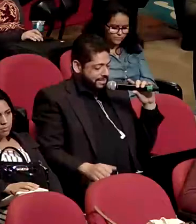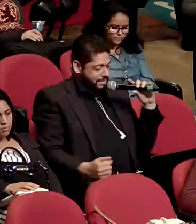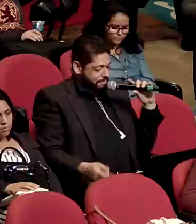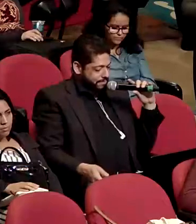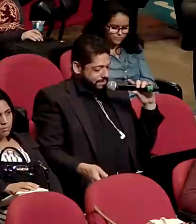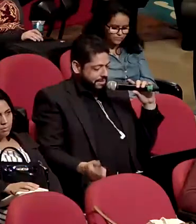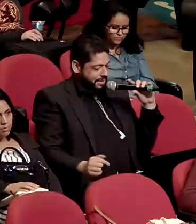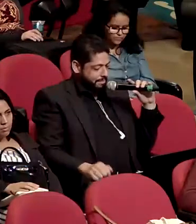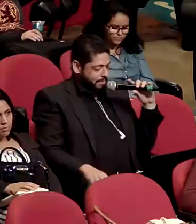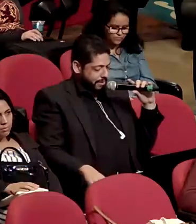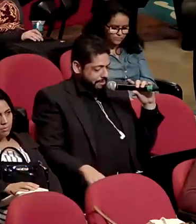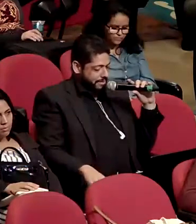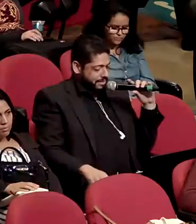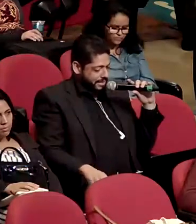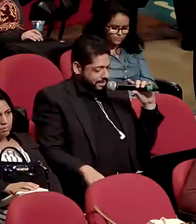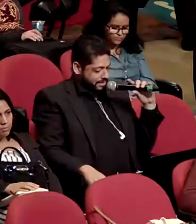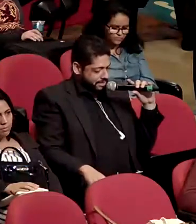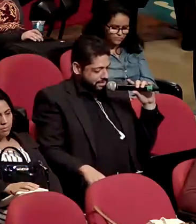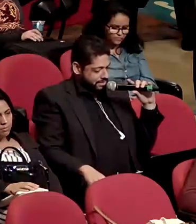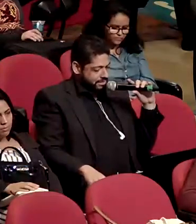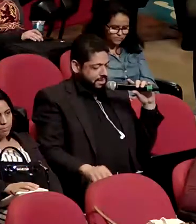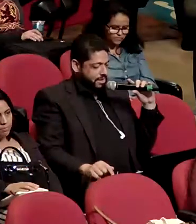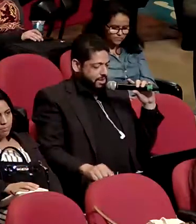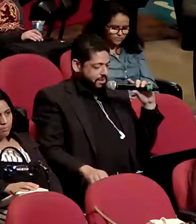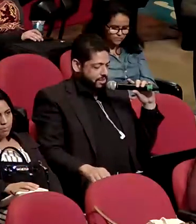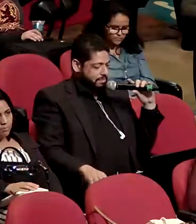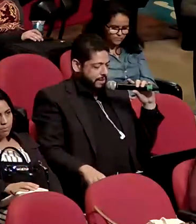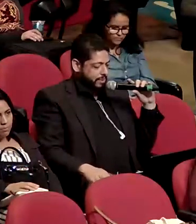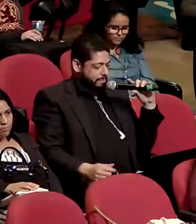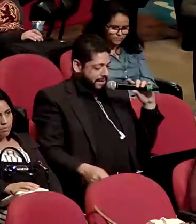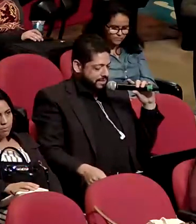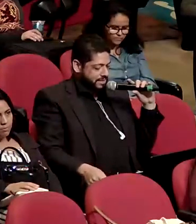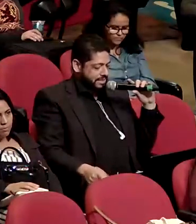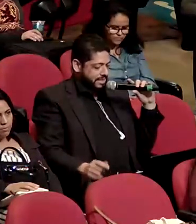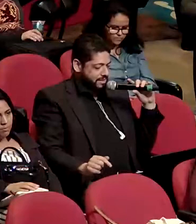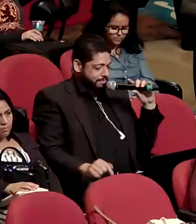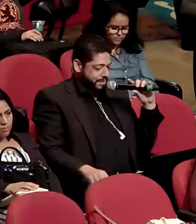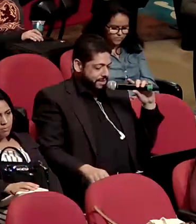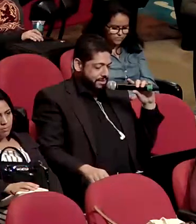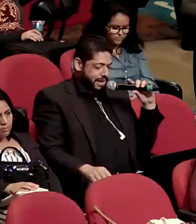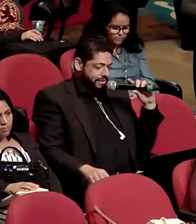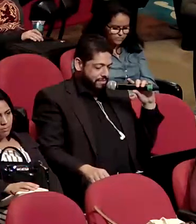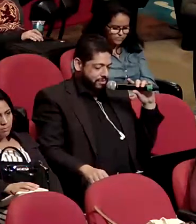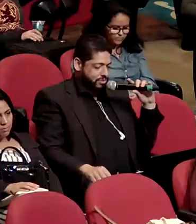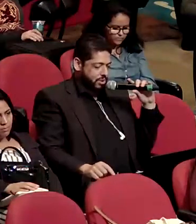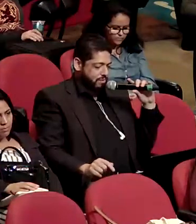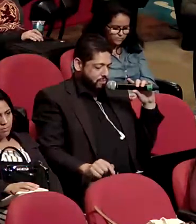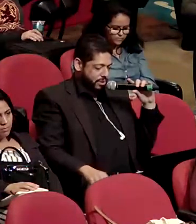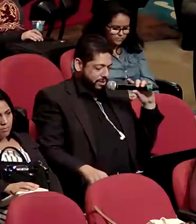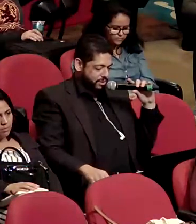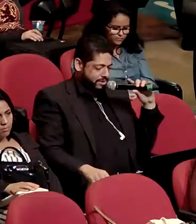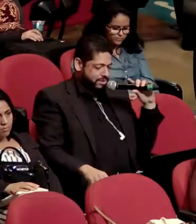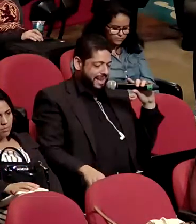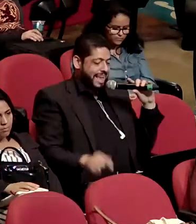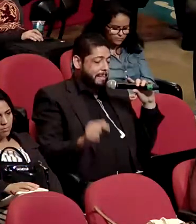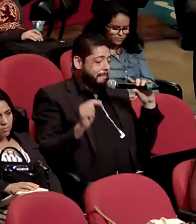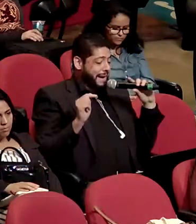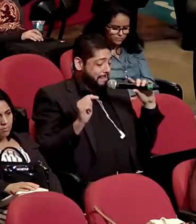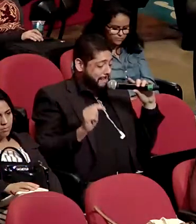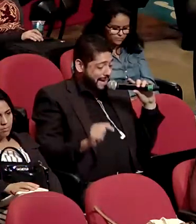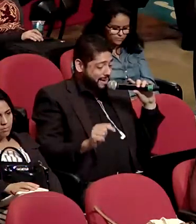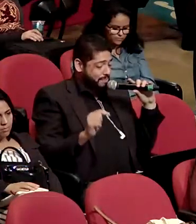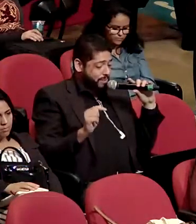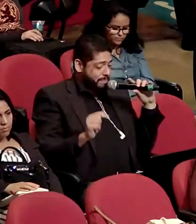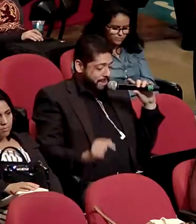implicating deeper unemployment indexes caused by replacing intermediate levels of workers